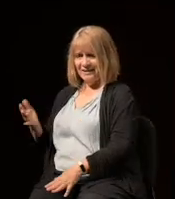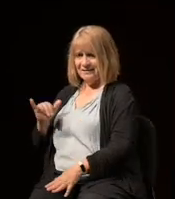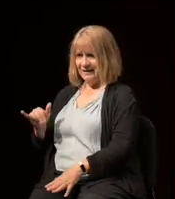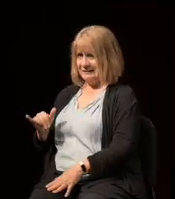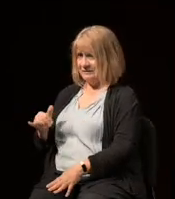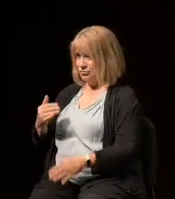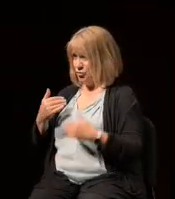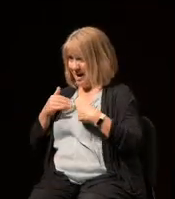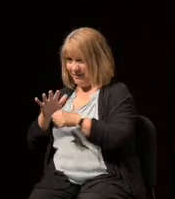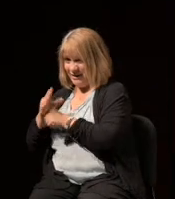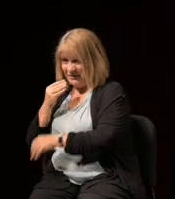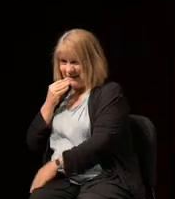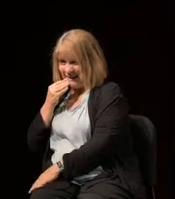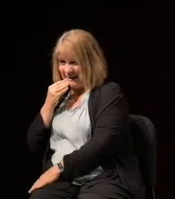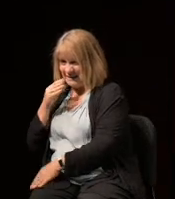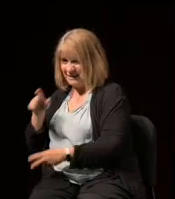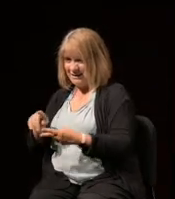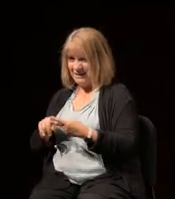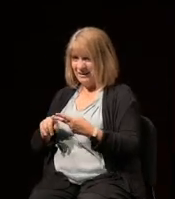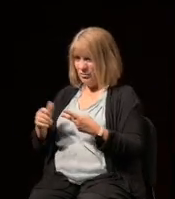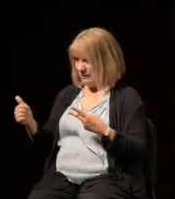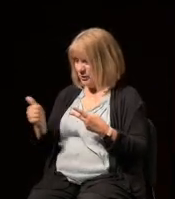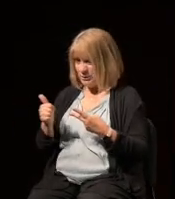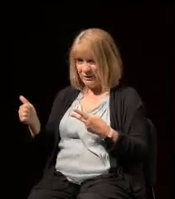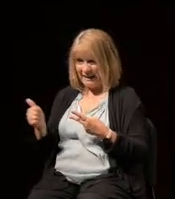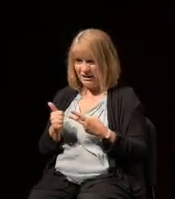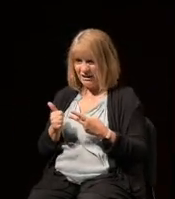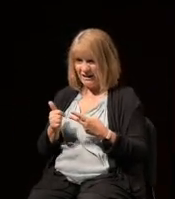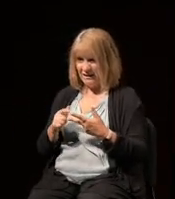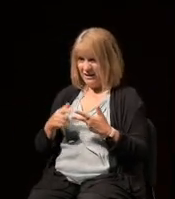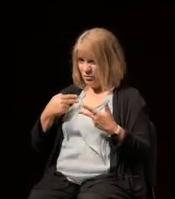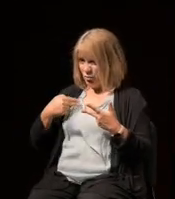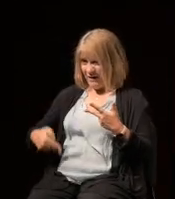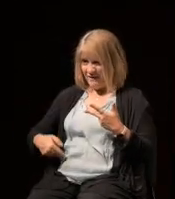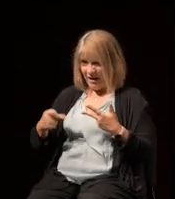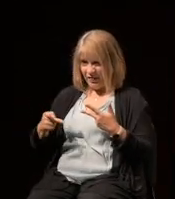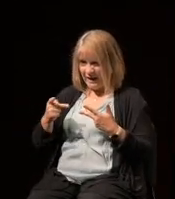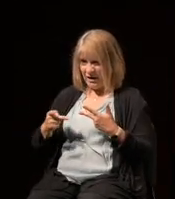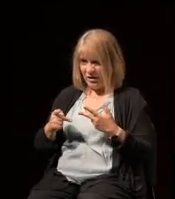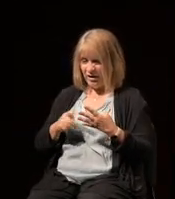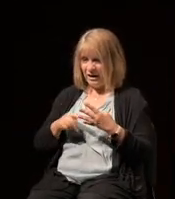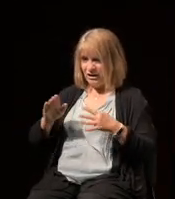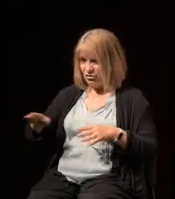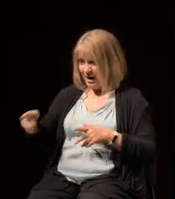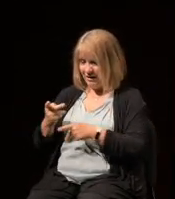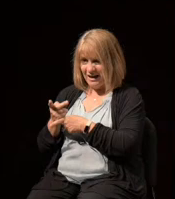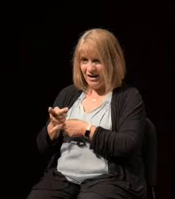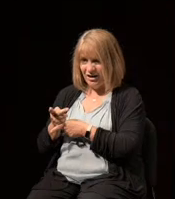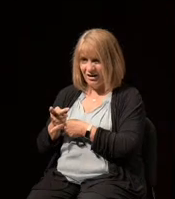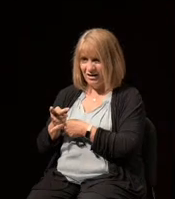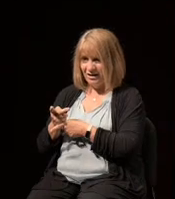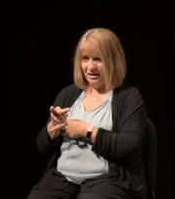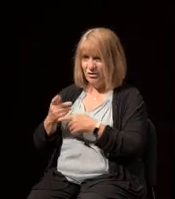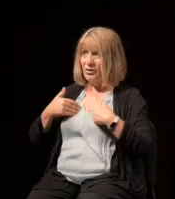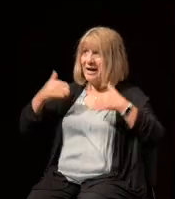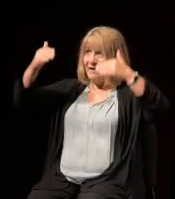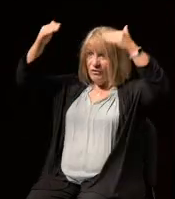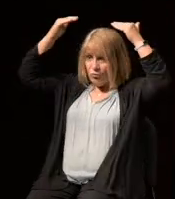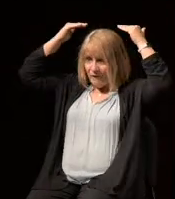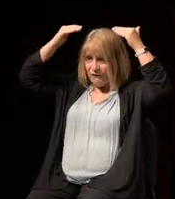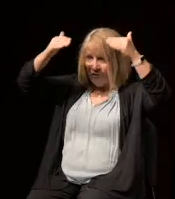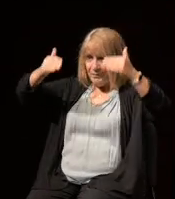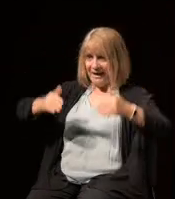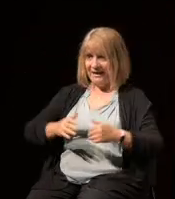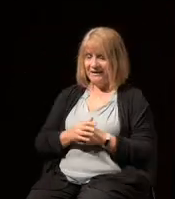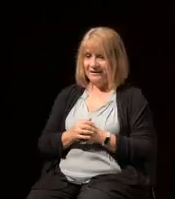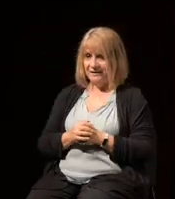eat, transportation, make sure they have health care, child care, make sure they have a roof over their head. And